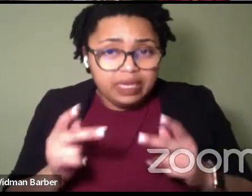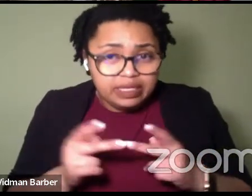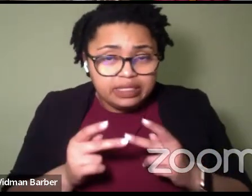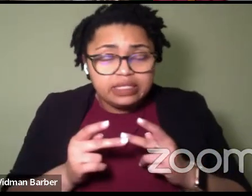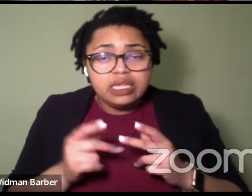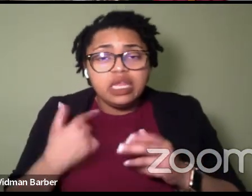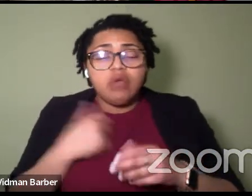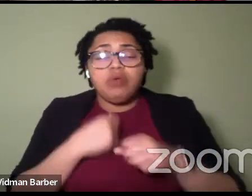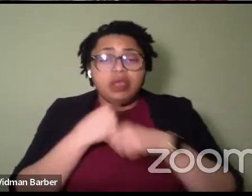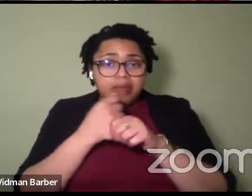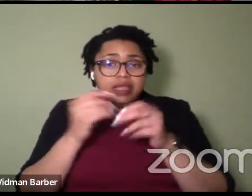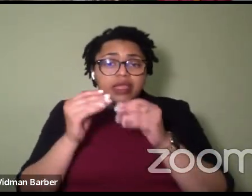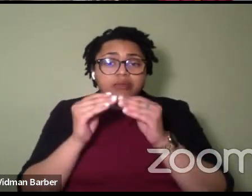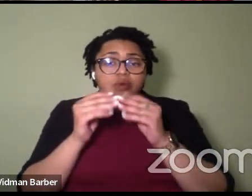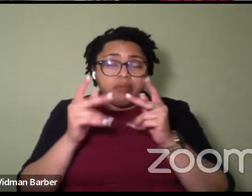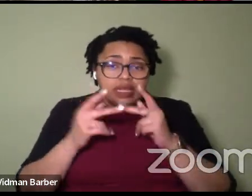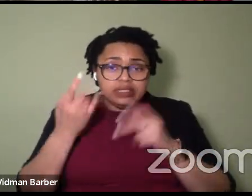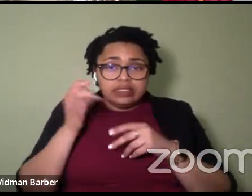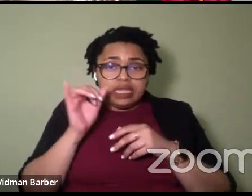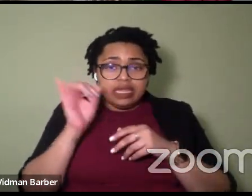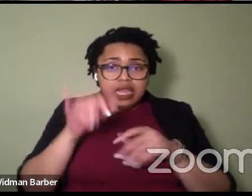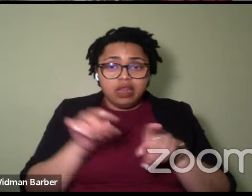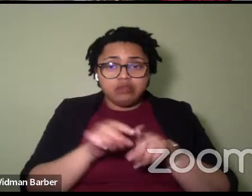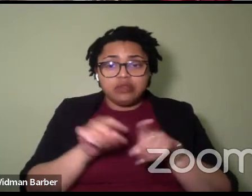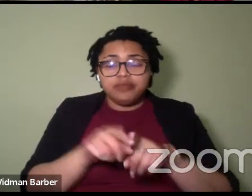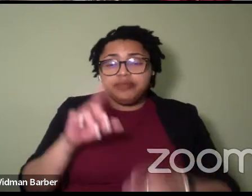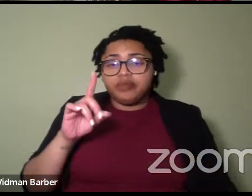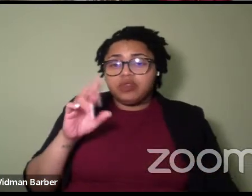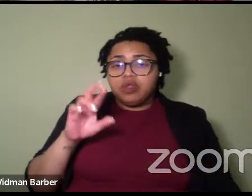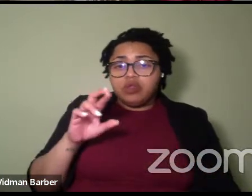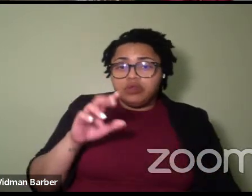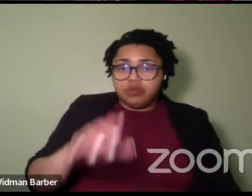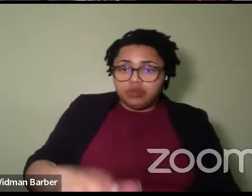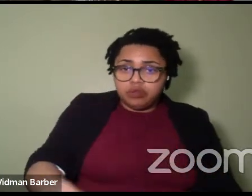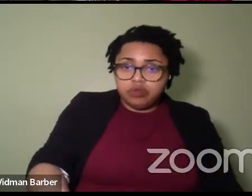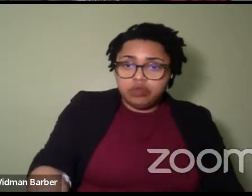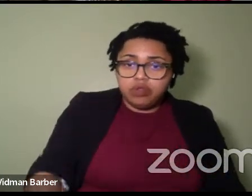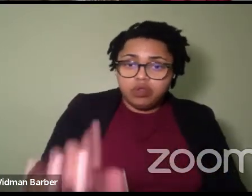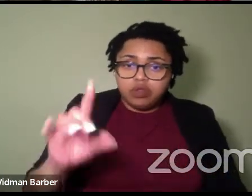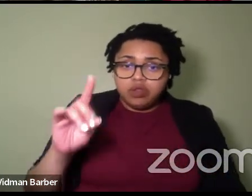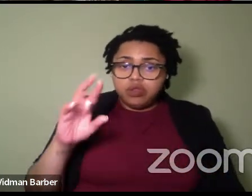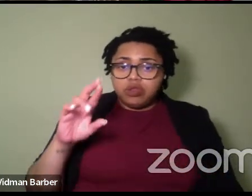able to have that. Dr. Hernandez, did you have something you wanted to add?